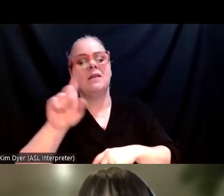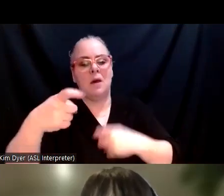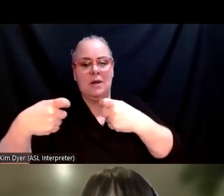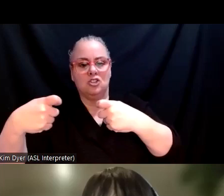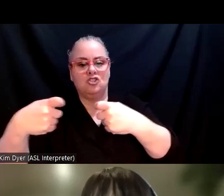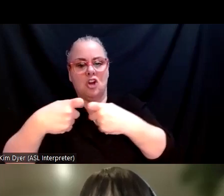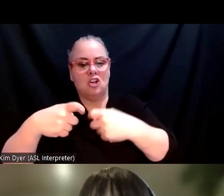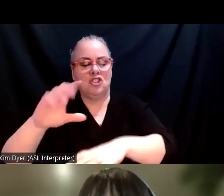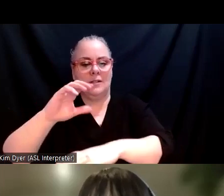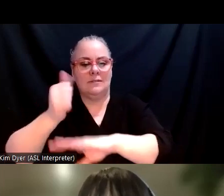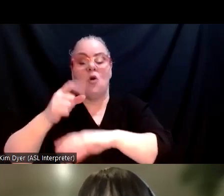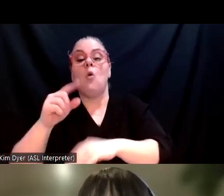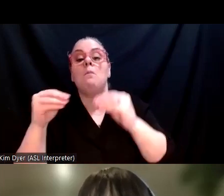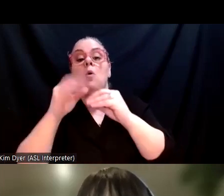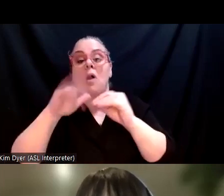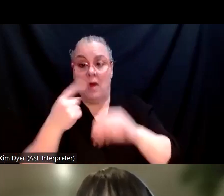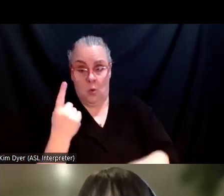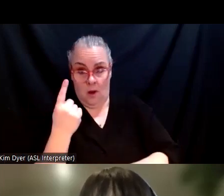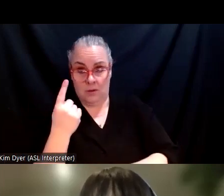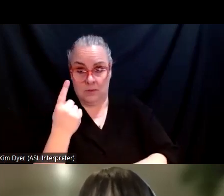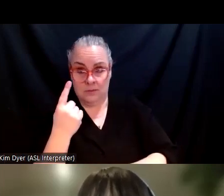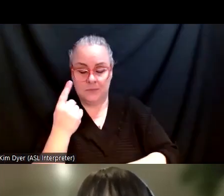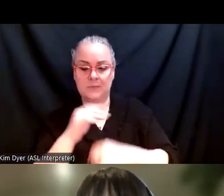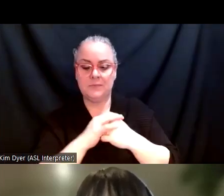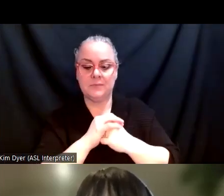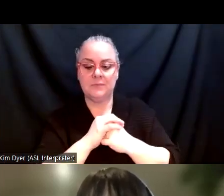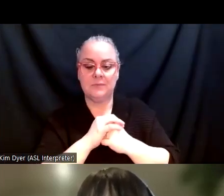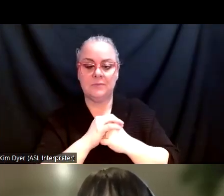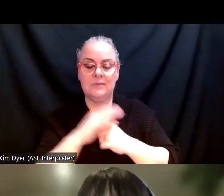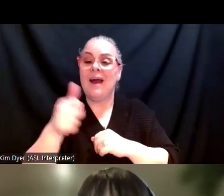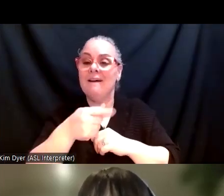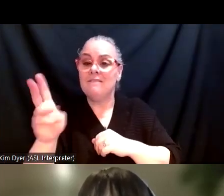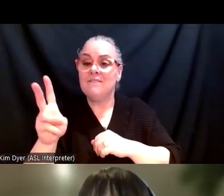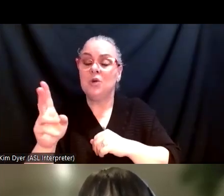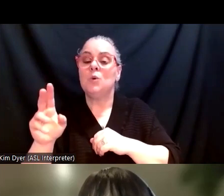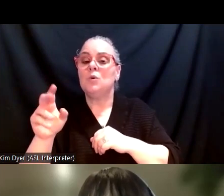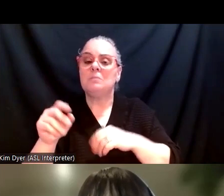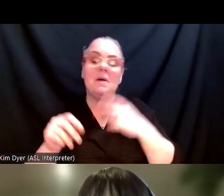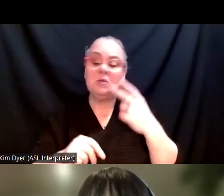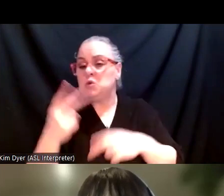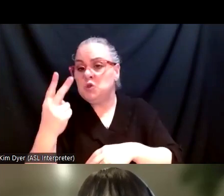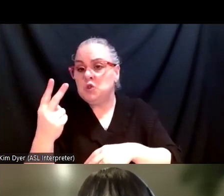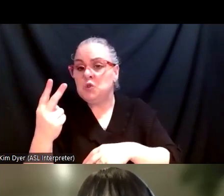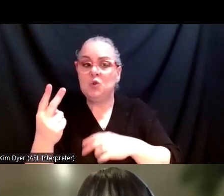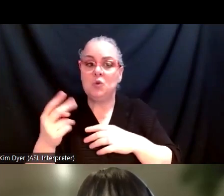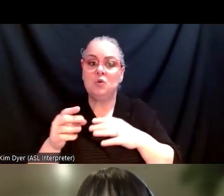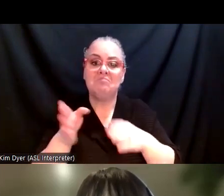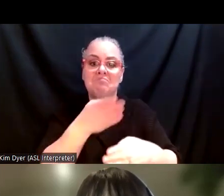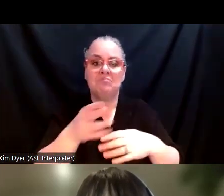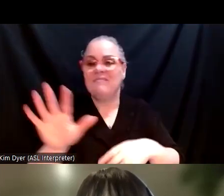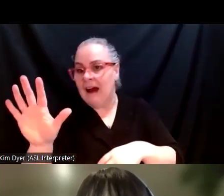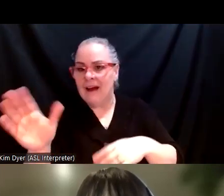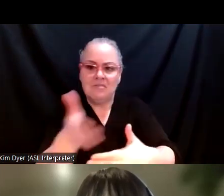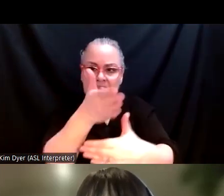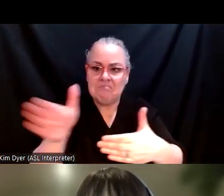station or more than one. There'll be a couple of vehicles, you know, two, three, five vehicles. They may